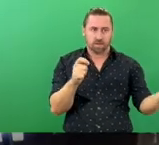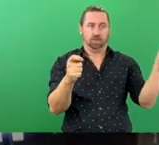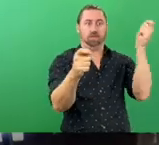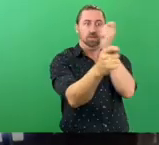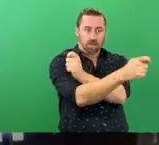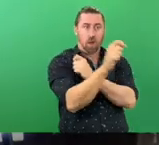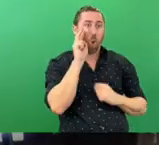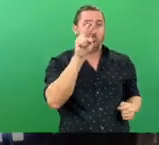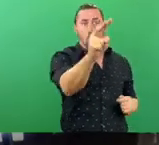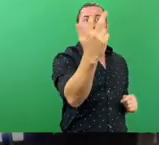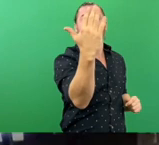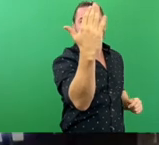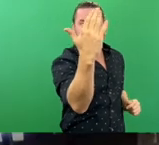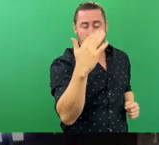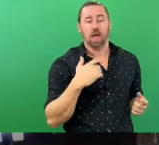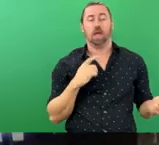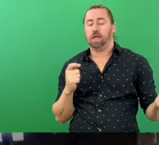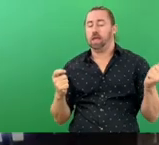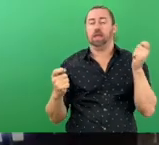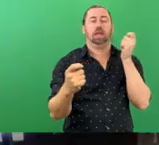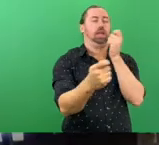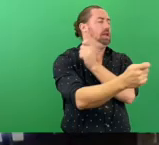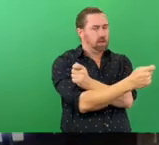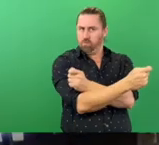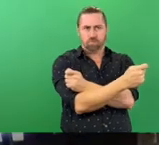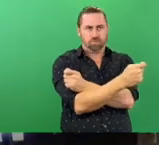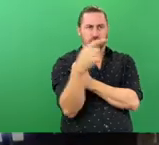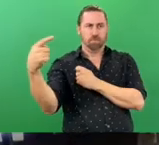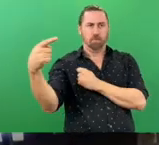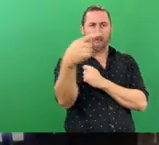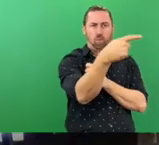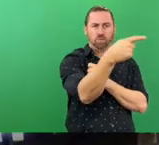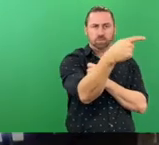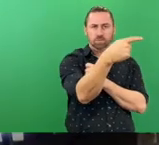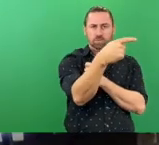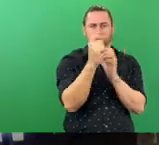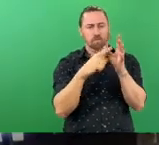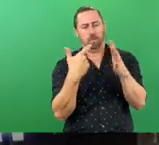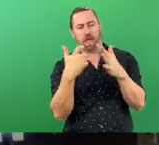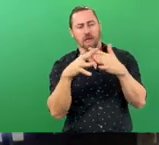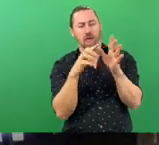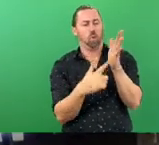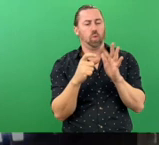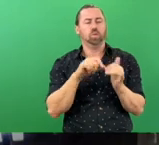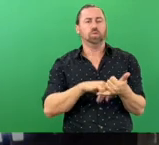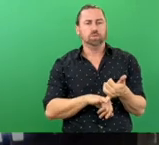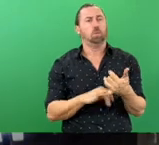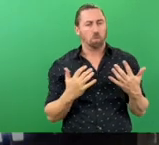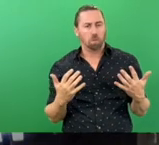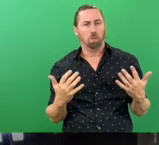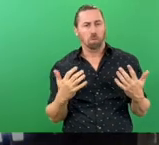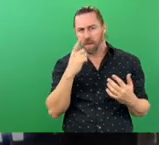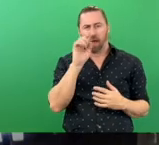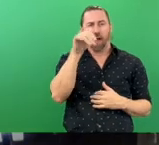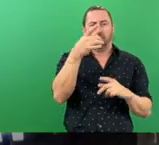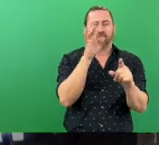text around and you face it into a mirror, you'll see that that text in the mirror looks backwards. And that's a very easy thing that you can